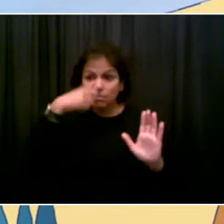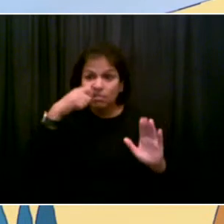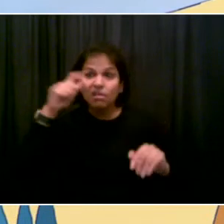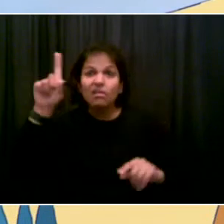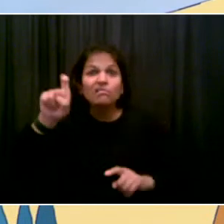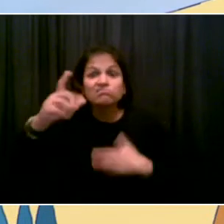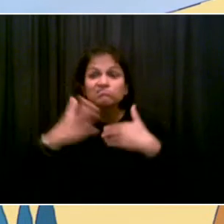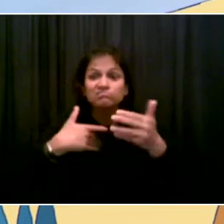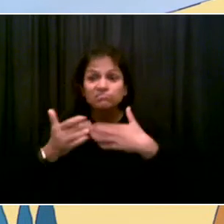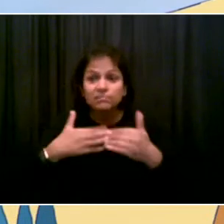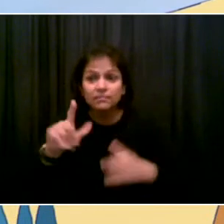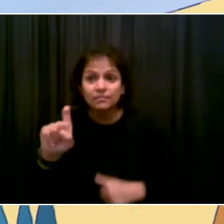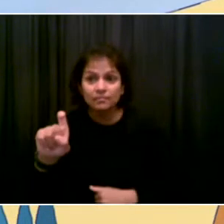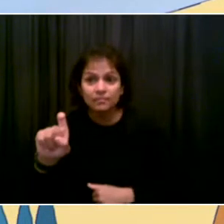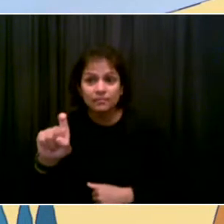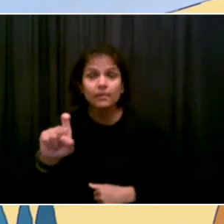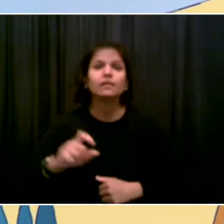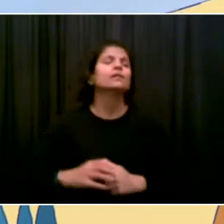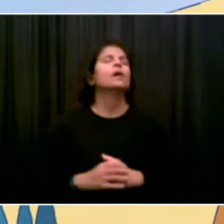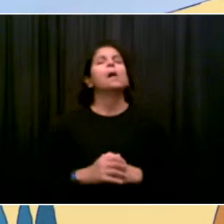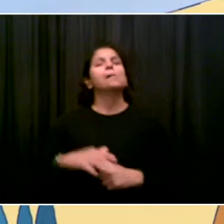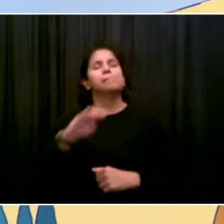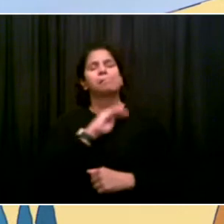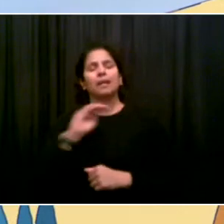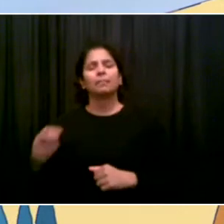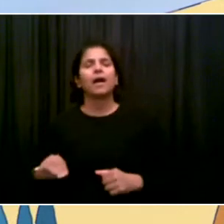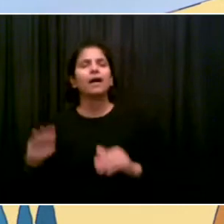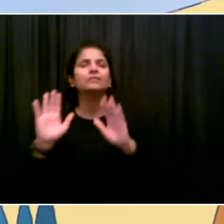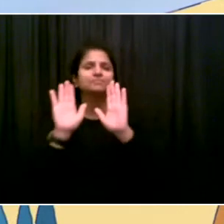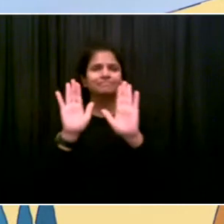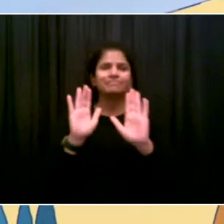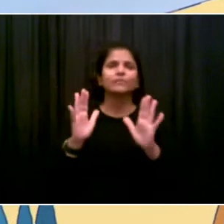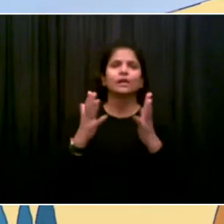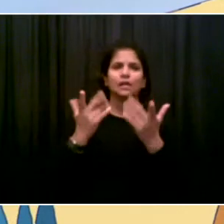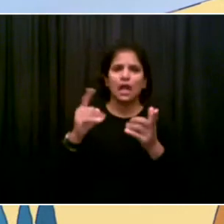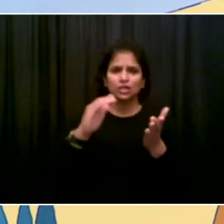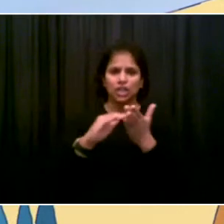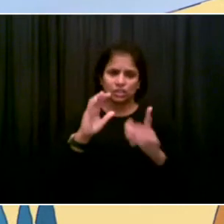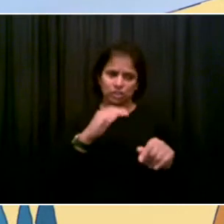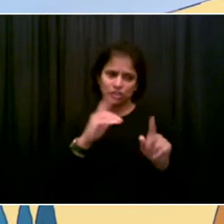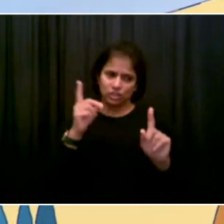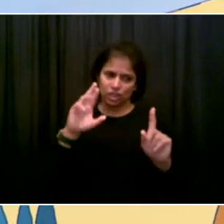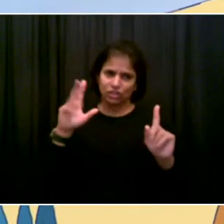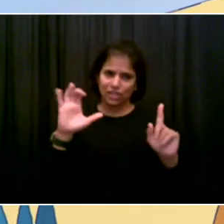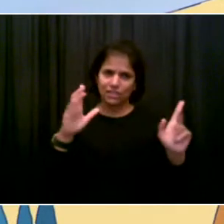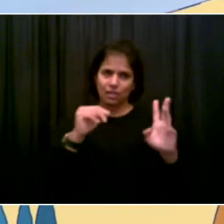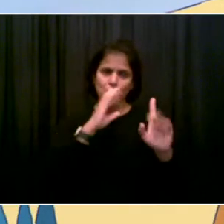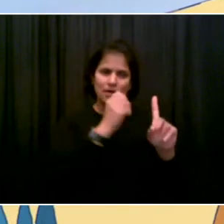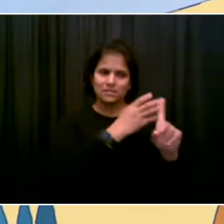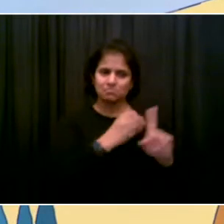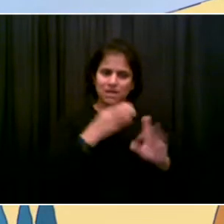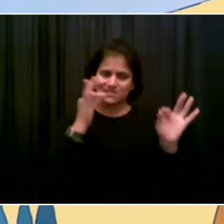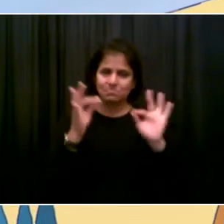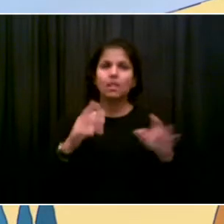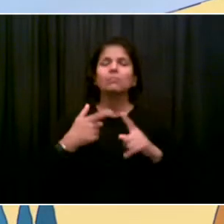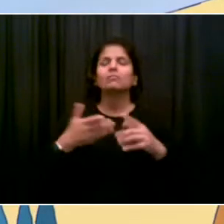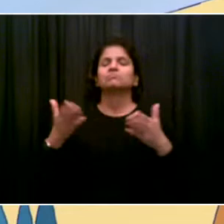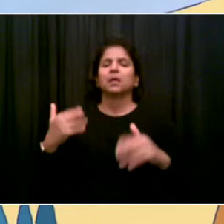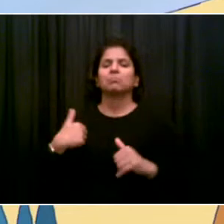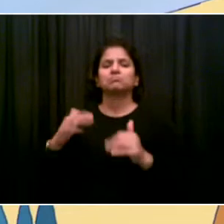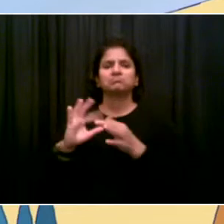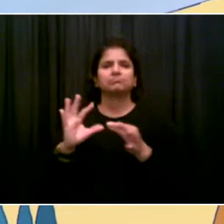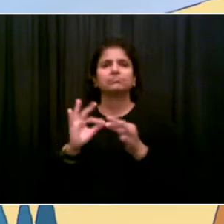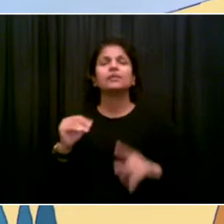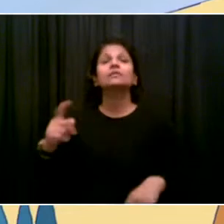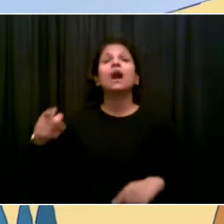Dr. Choksi and Dr. Long will give you the clarification, Elizabeth. I think the important point to make